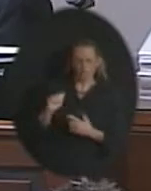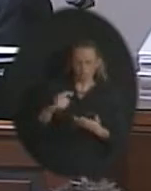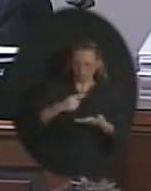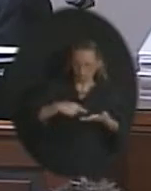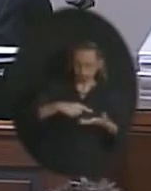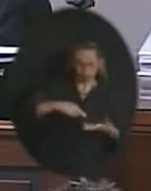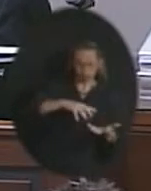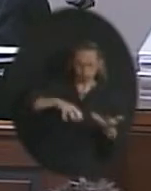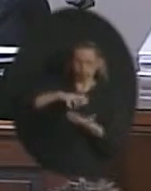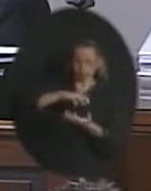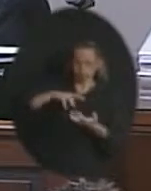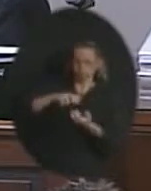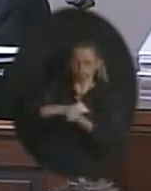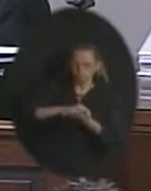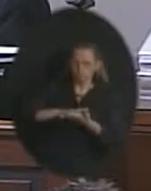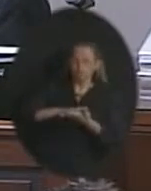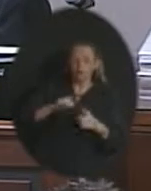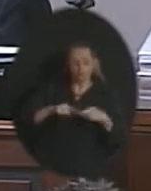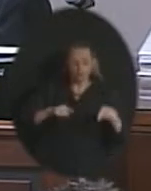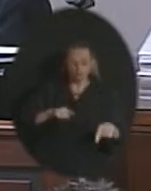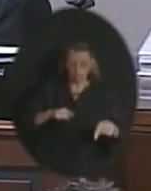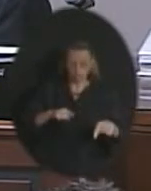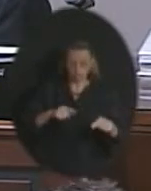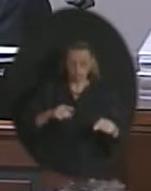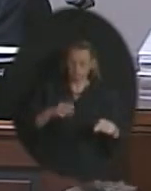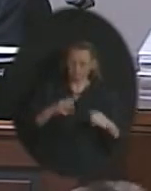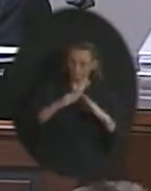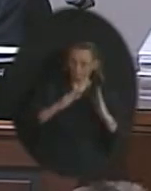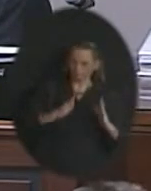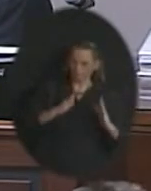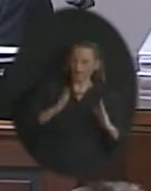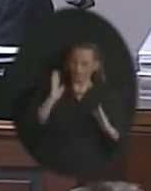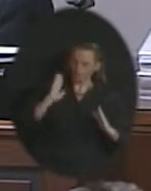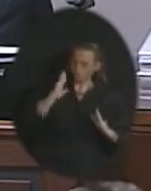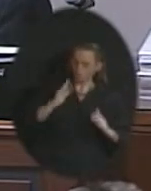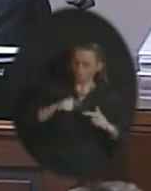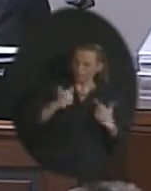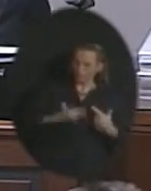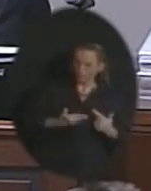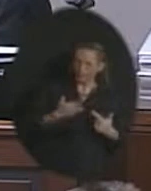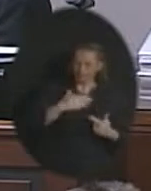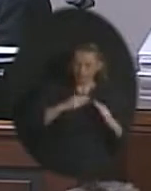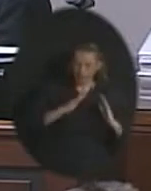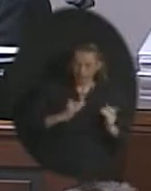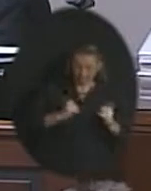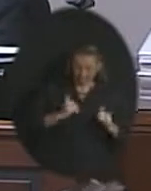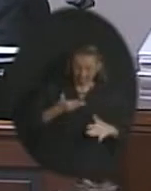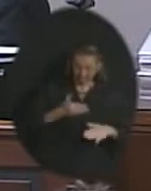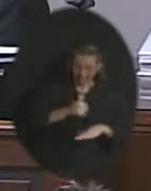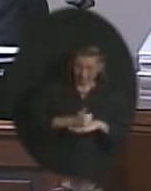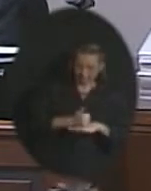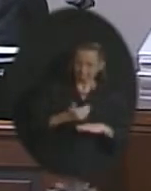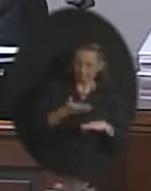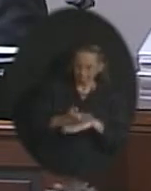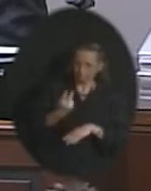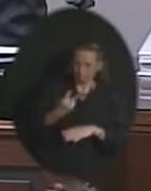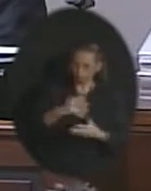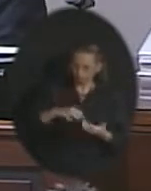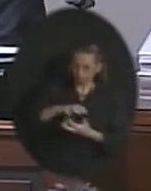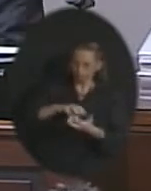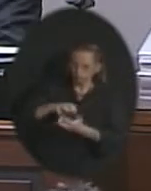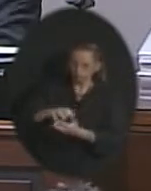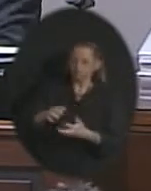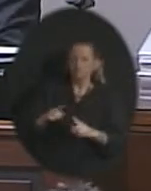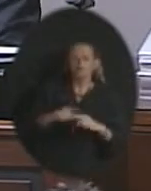place still stands after two tornadoes, believe it or not. But it gets concerning. So what we did is we actually took a model of the tornado of